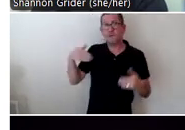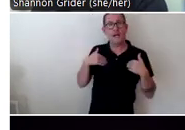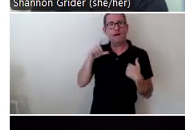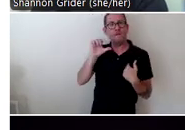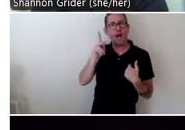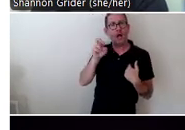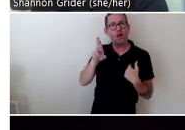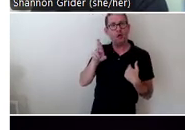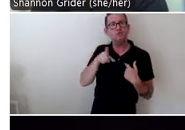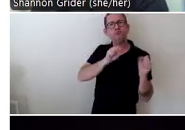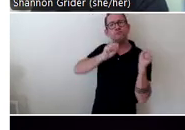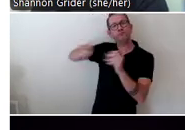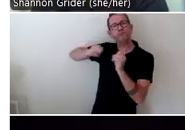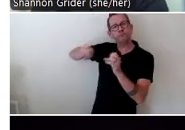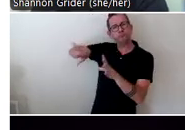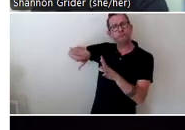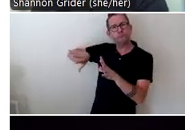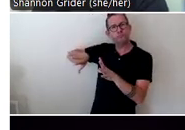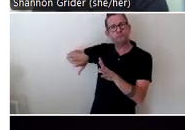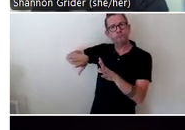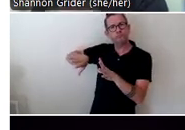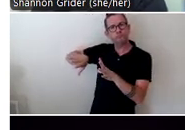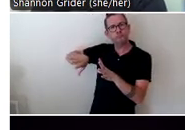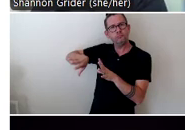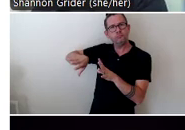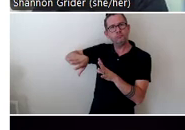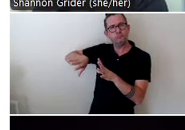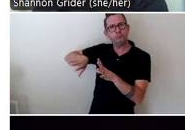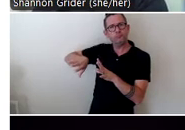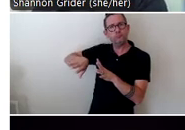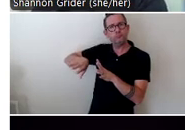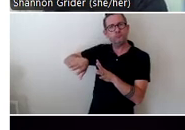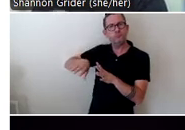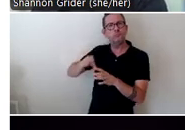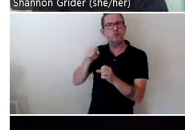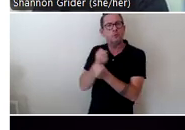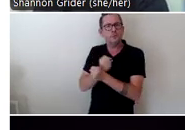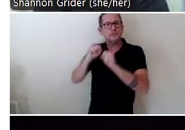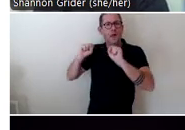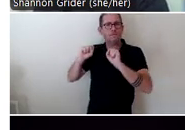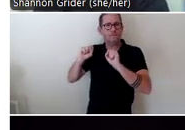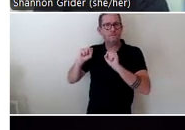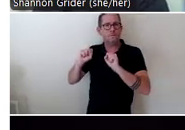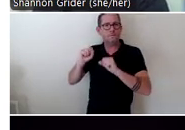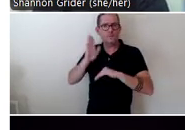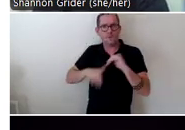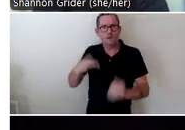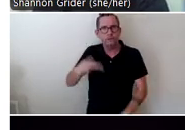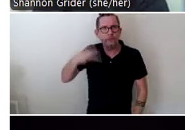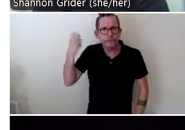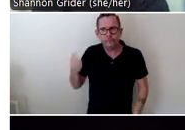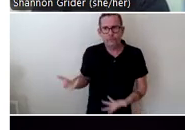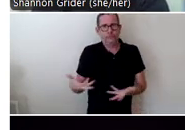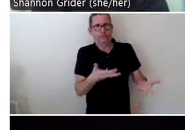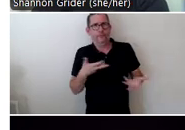items in. So again, you need to let the interpreter know, we don't allow these on our floor. Please put your items in this locker